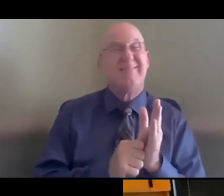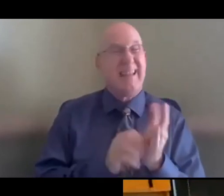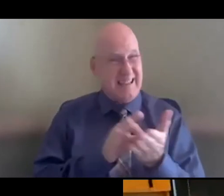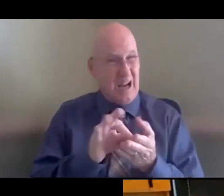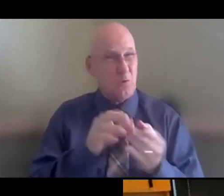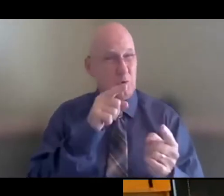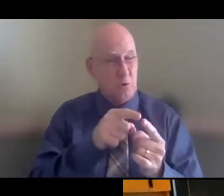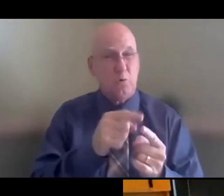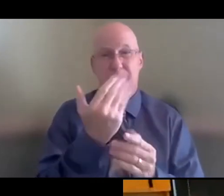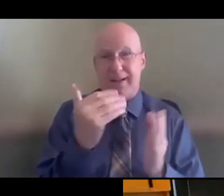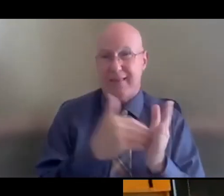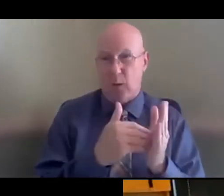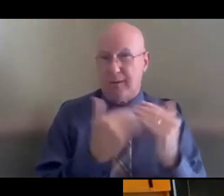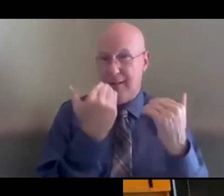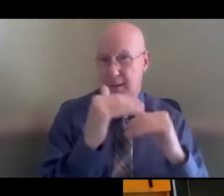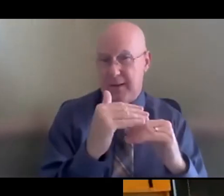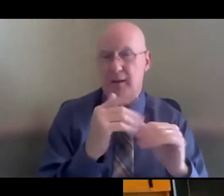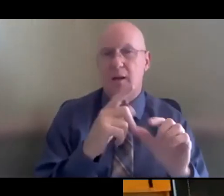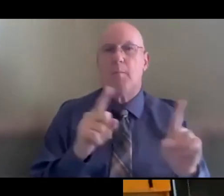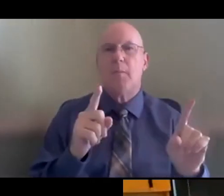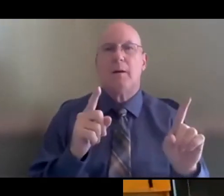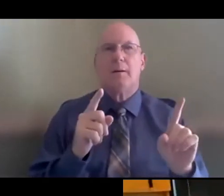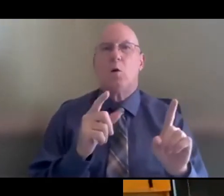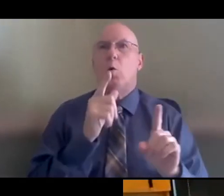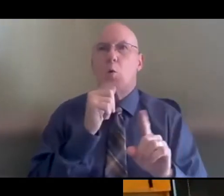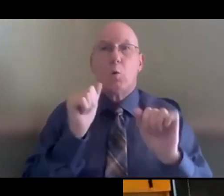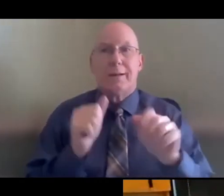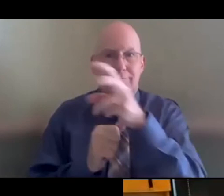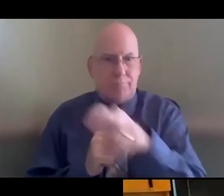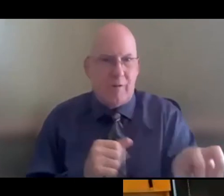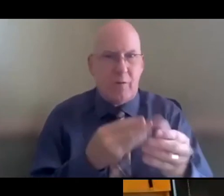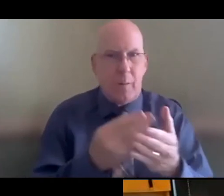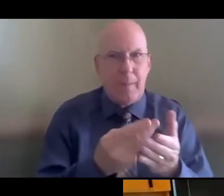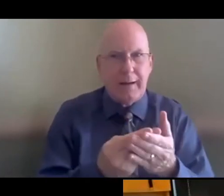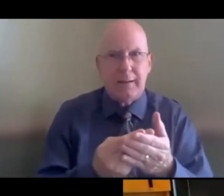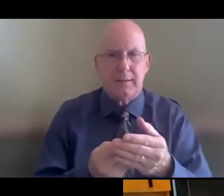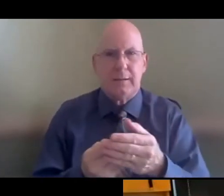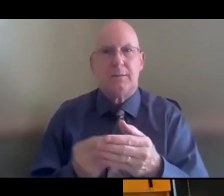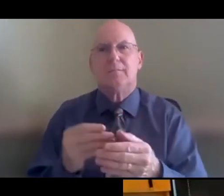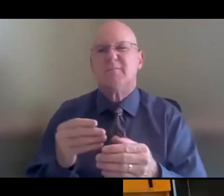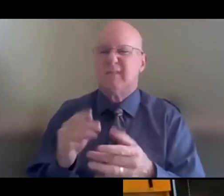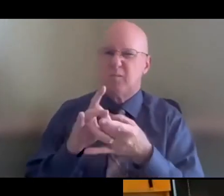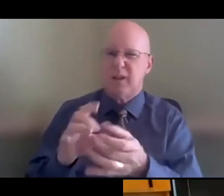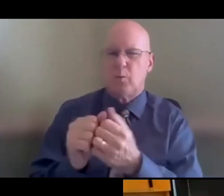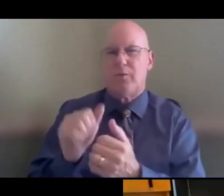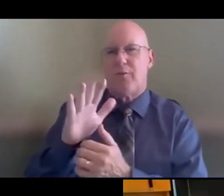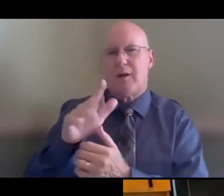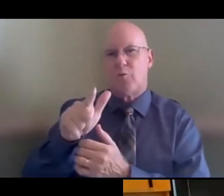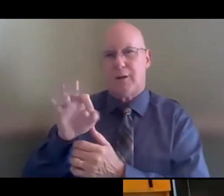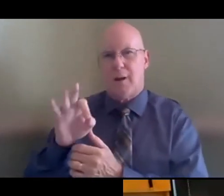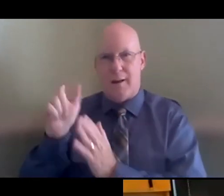it's a much broader range of who can roll over those funds. So it's based on 529 law, which is different